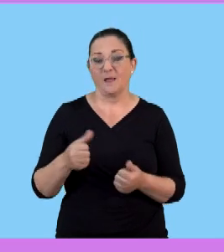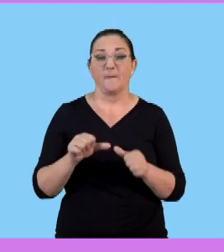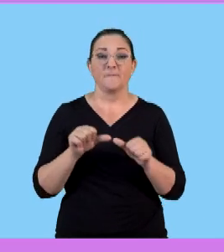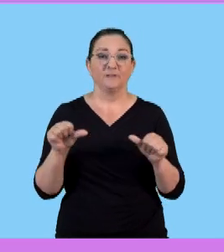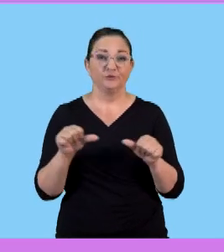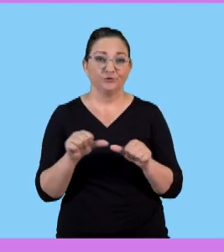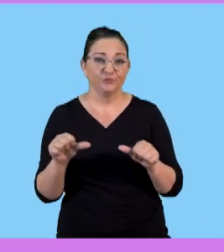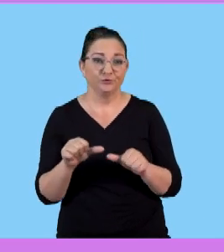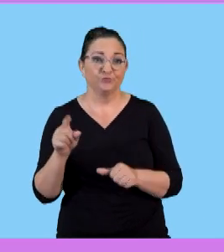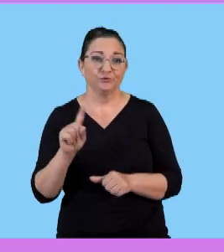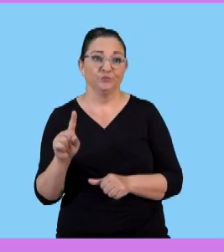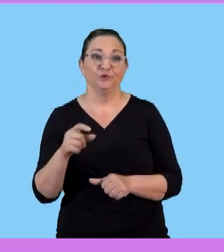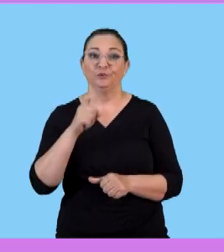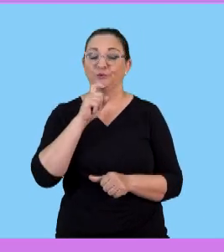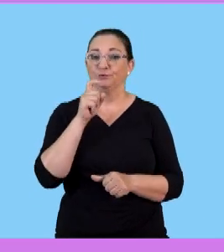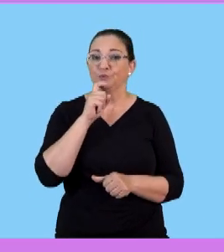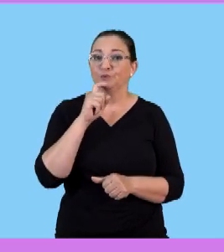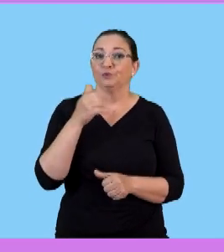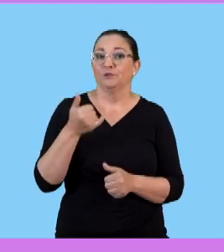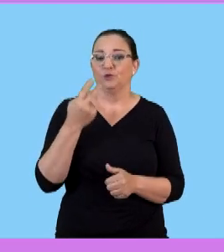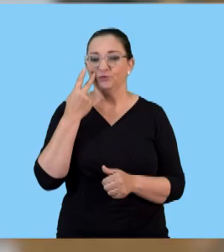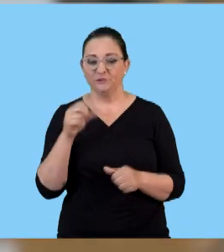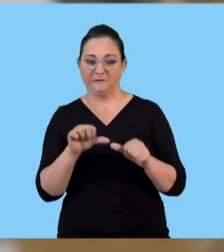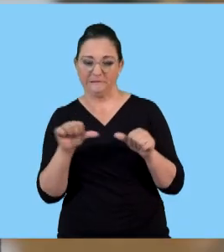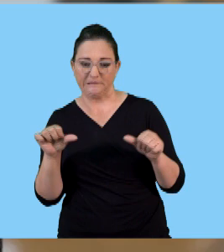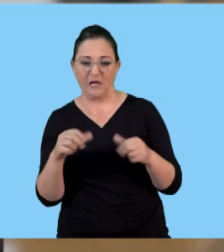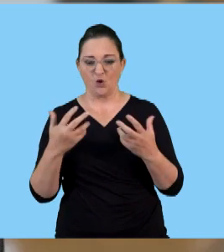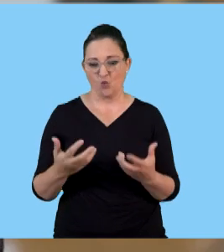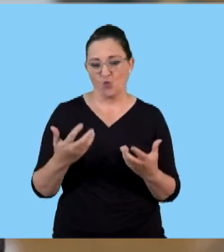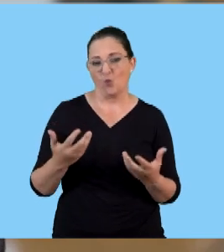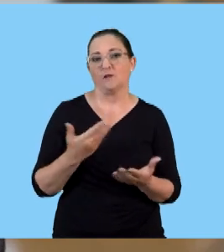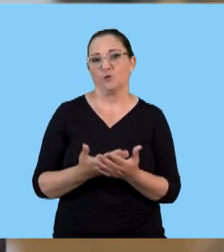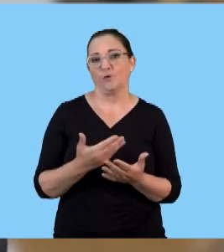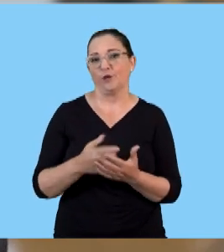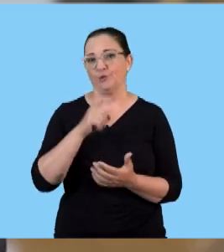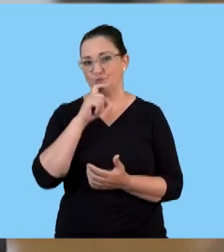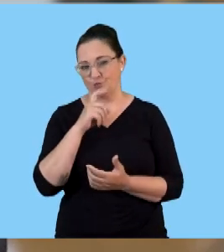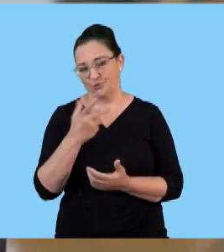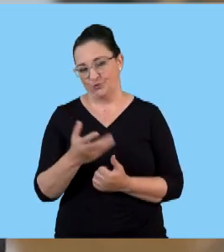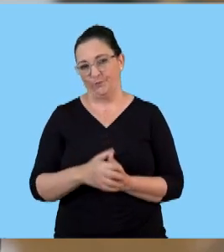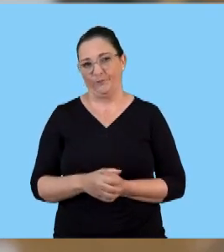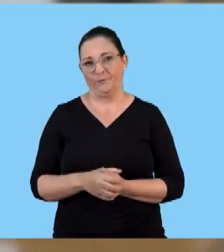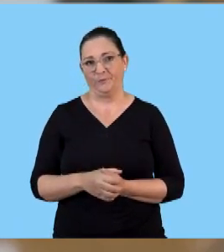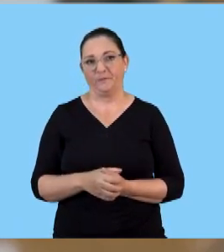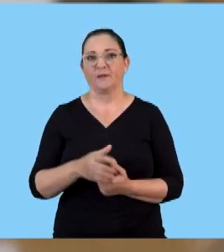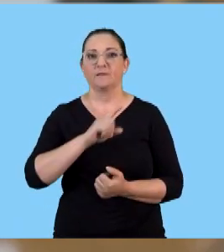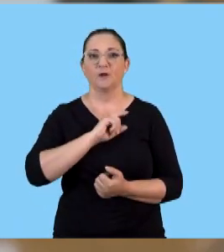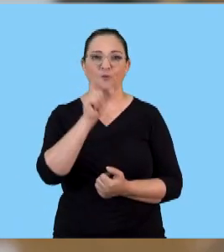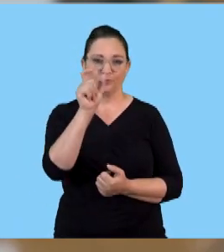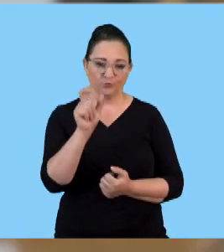then measure, right, is using an instrument to determine the size, the weight, etc. Okay, so that's